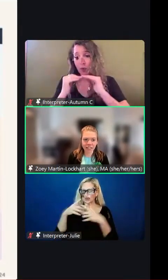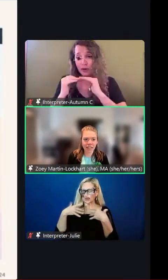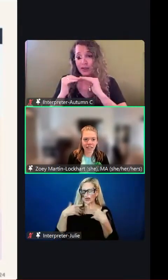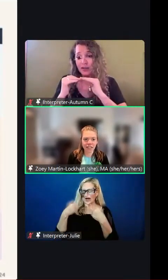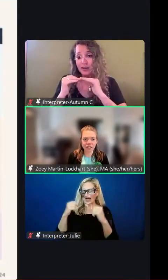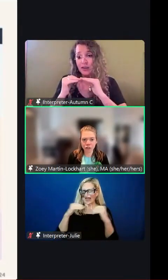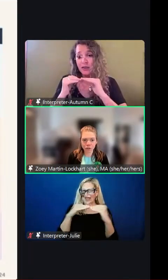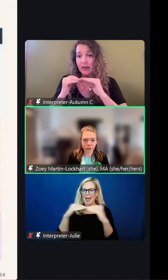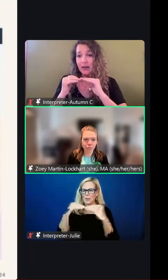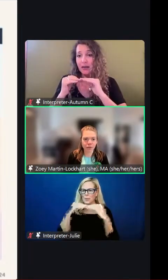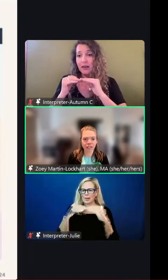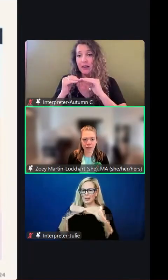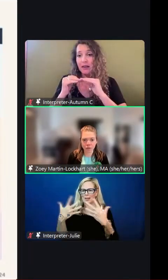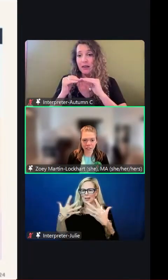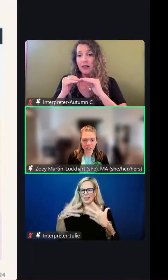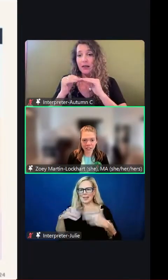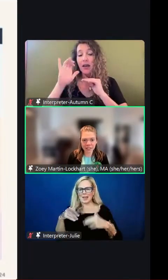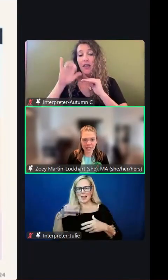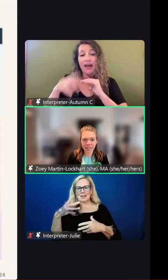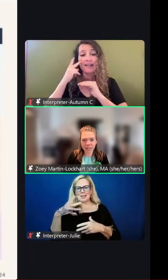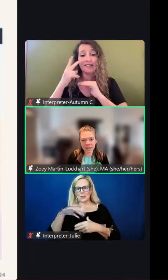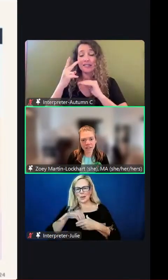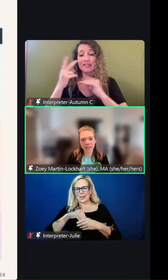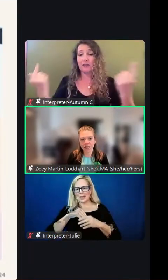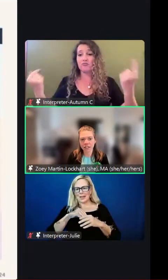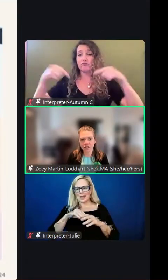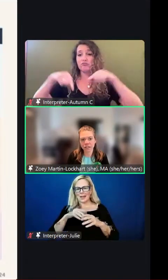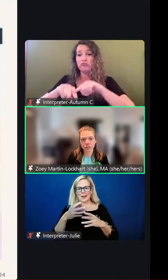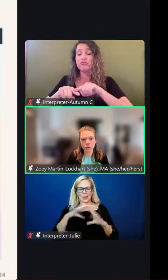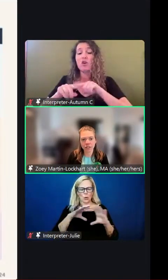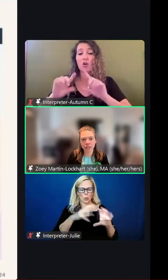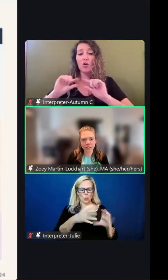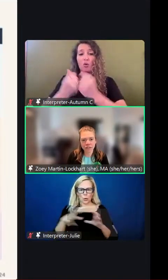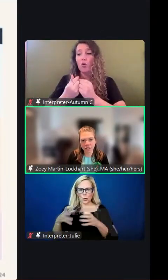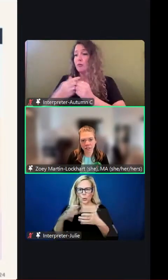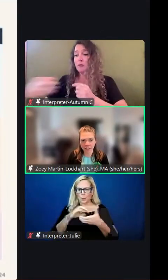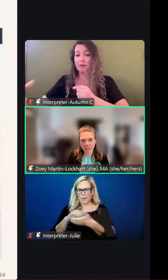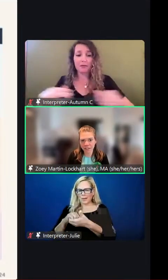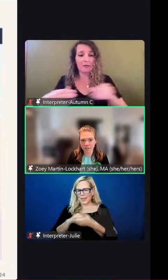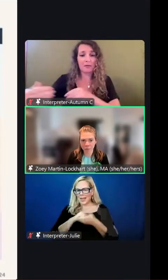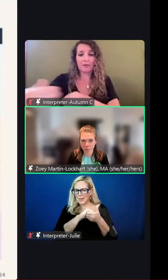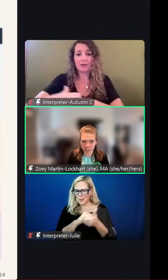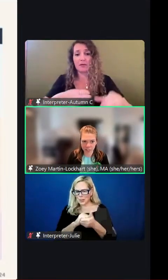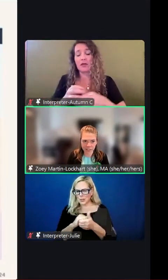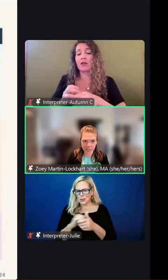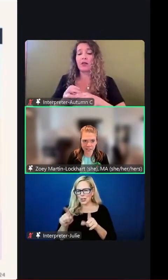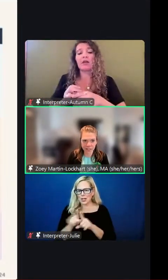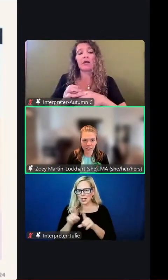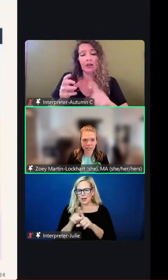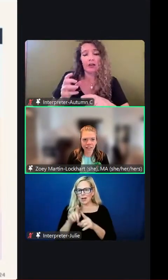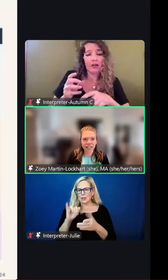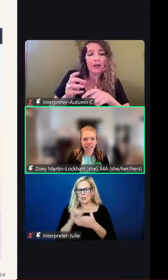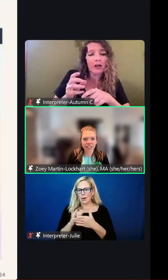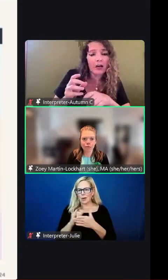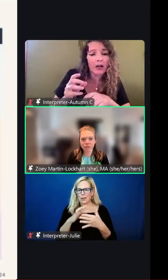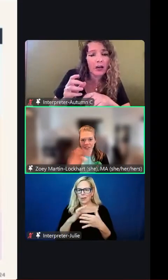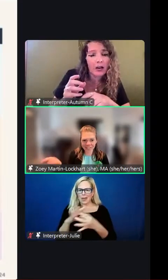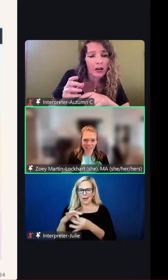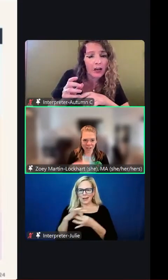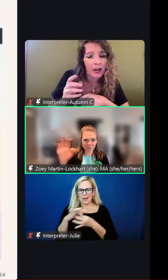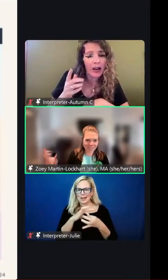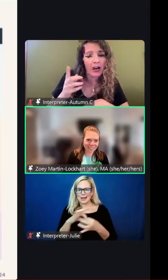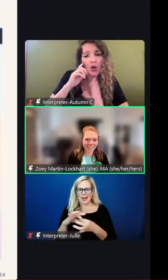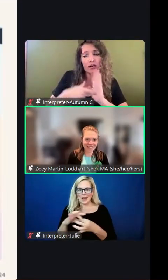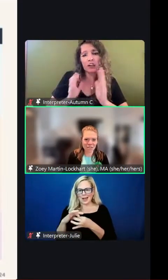is seen in intergroup collaborations and attention to the interconnectedness of oppressions. Some of